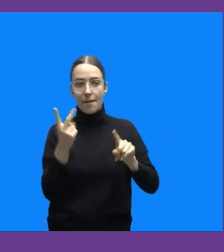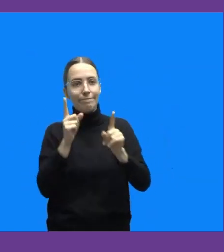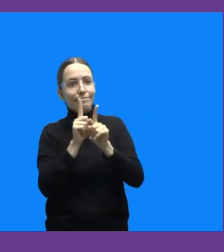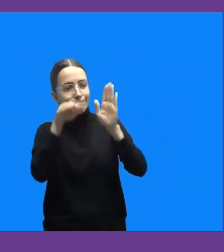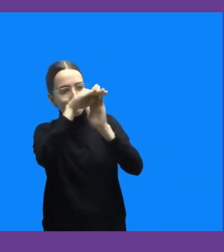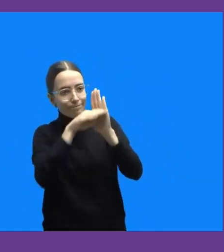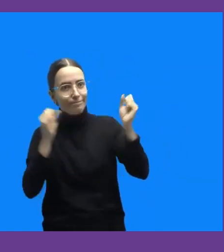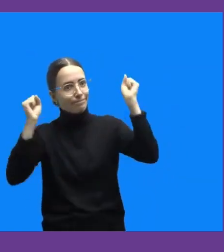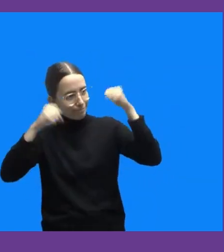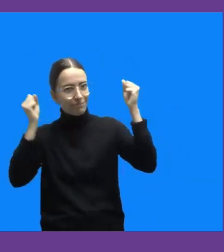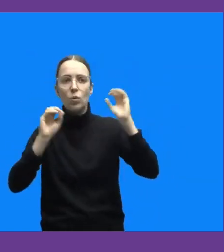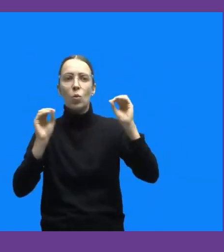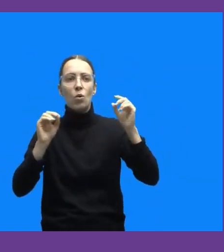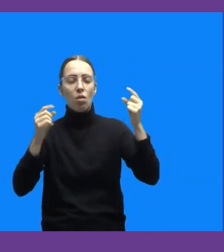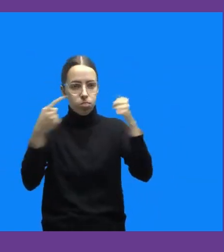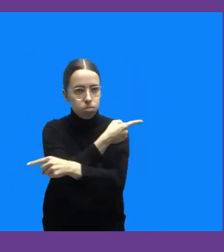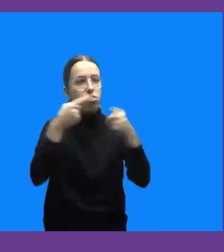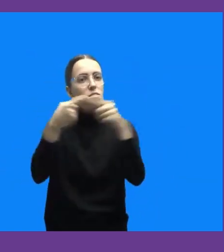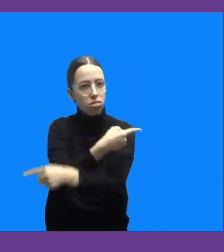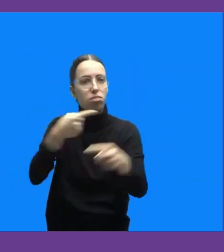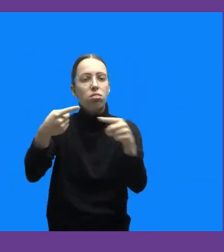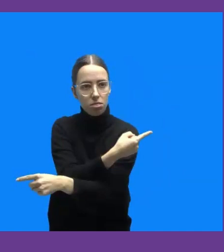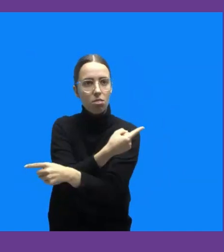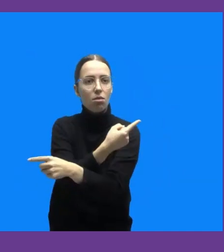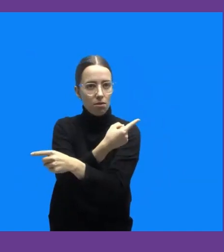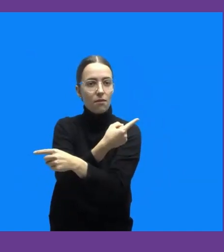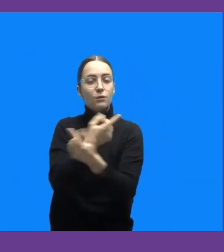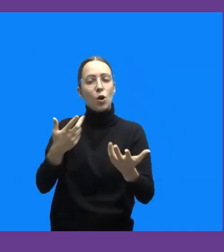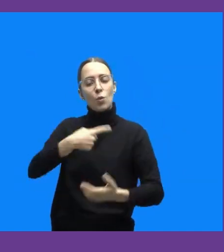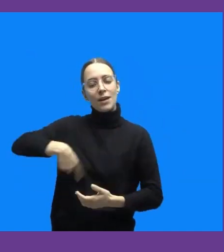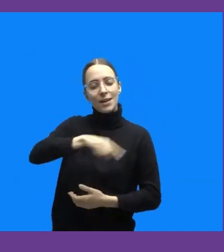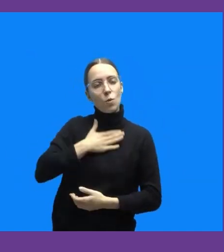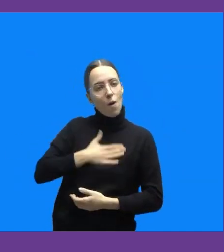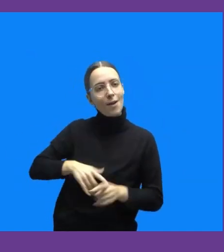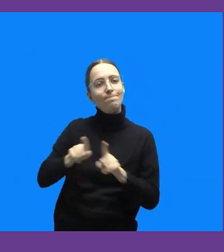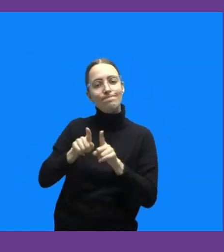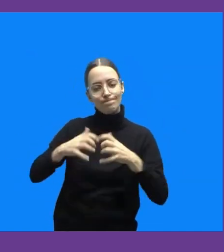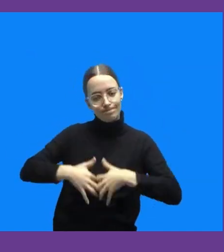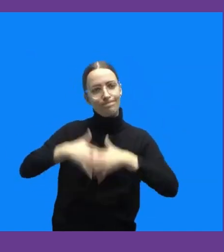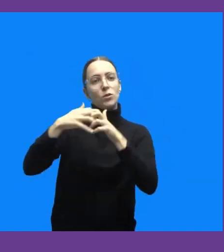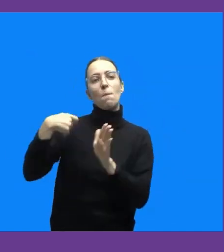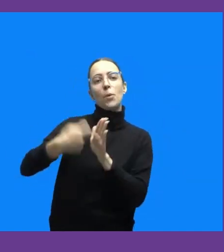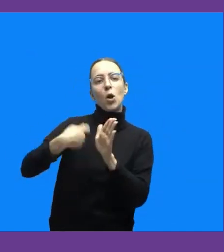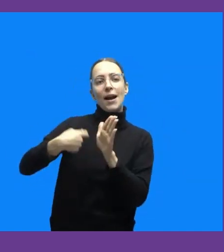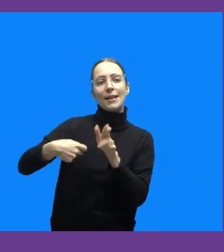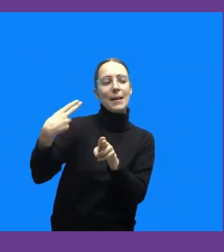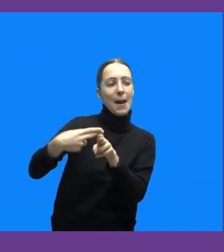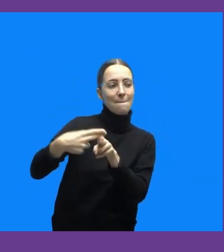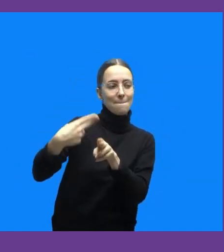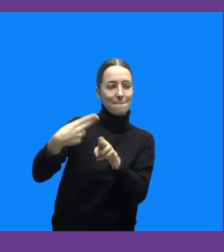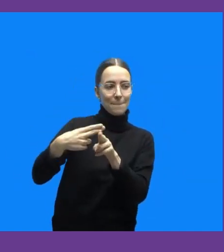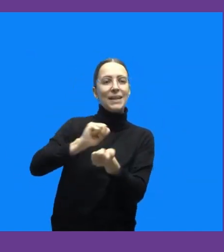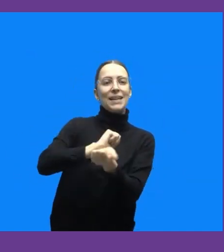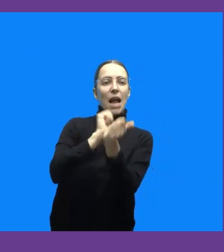is, the entire name is the European Network of Inclusive Universities, and the